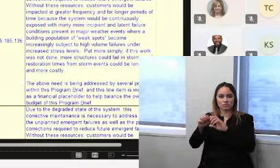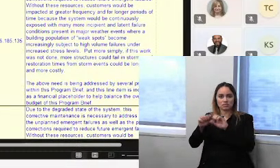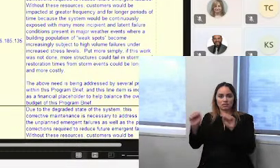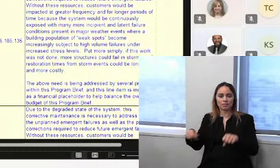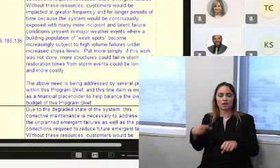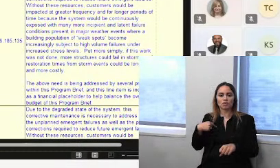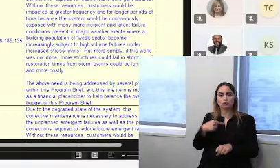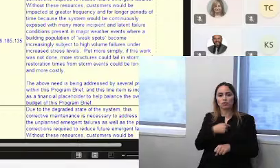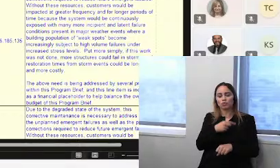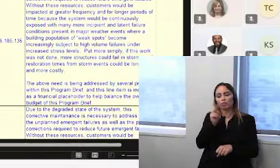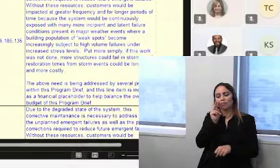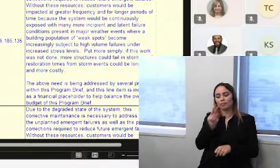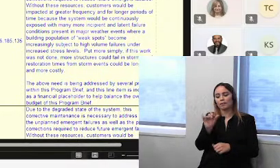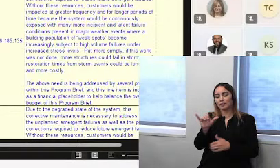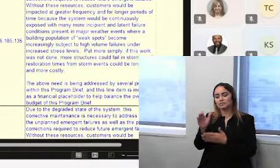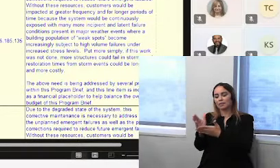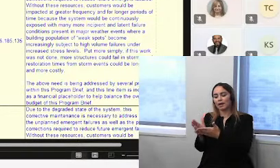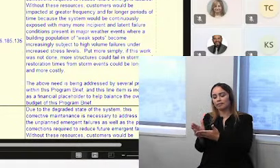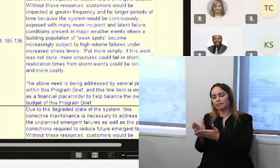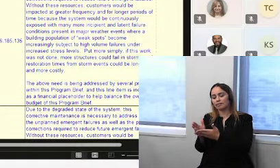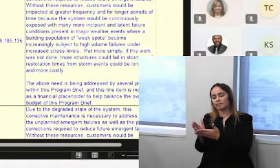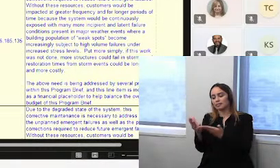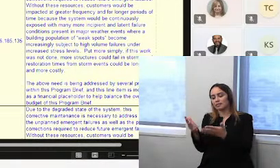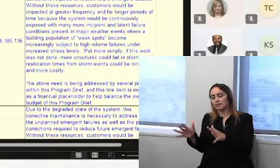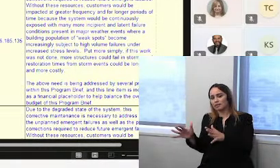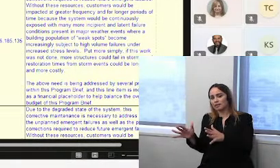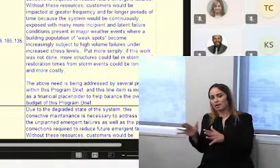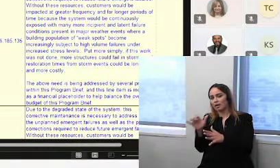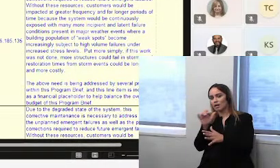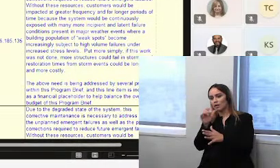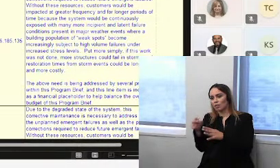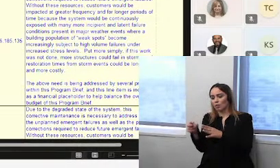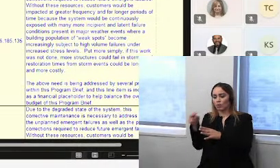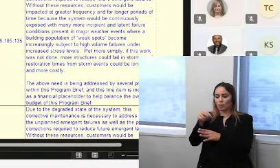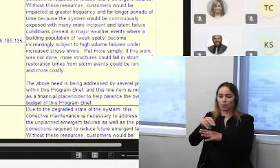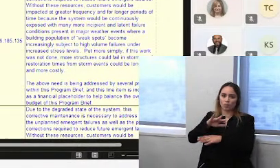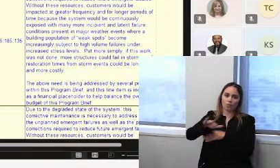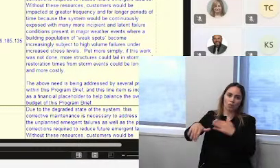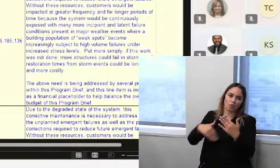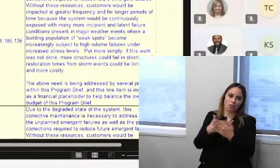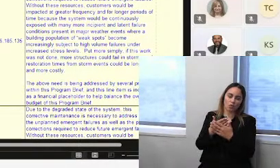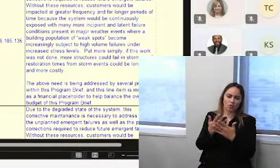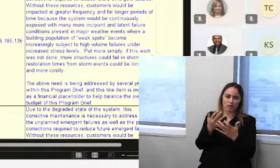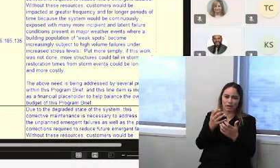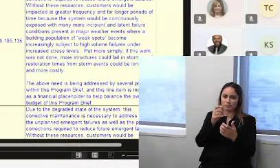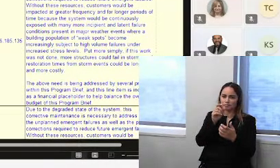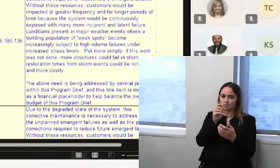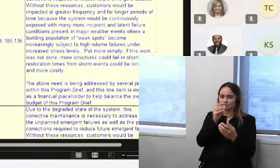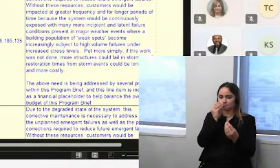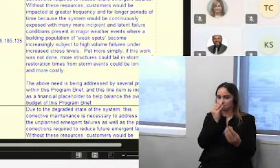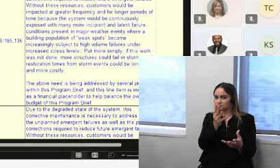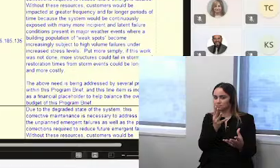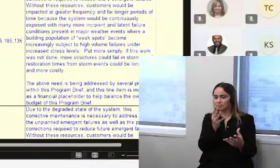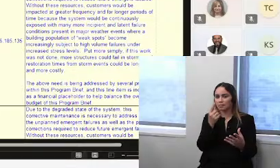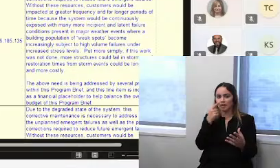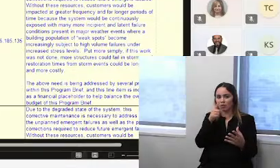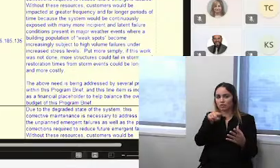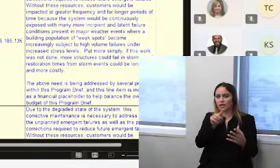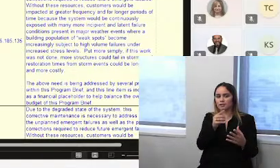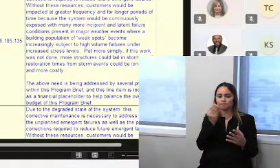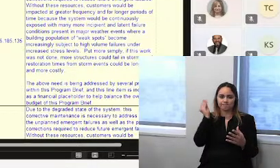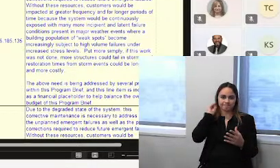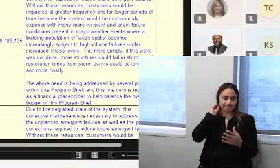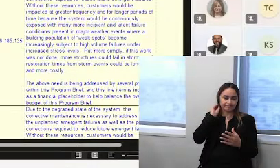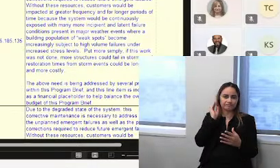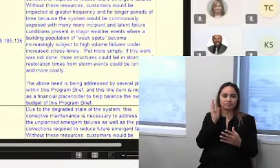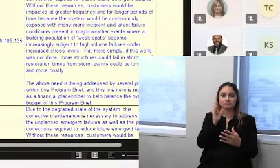looking at the whole thing. So I just wanted to make that point for your consideration, given your prior holdings in